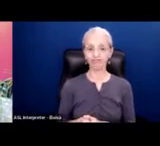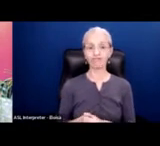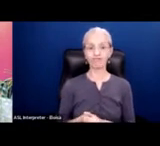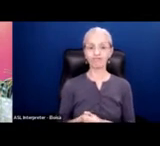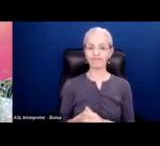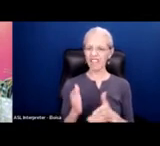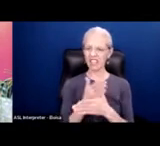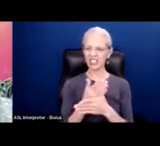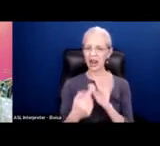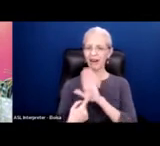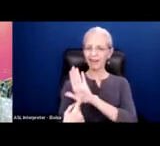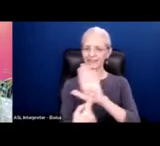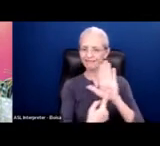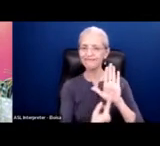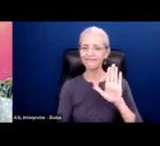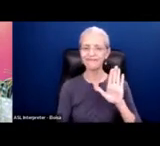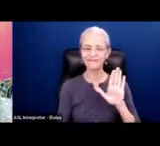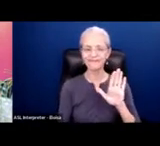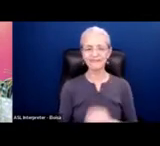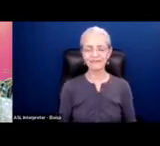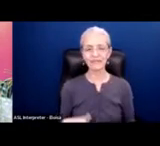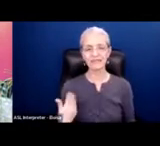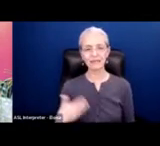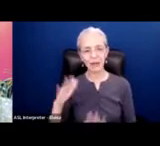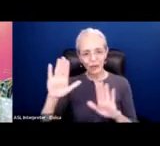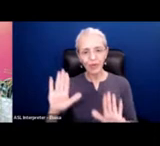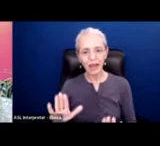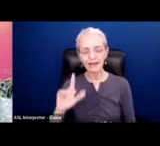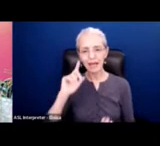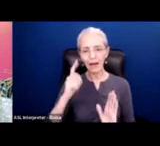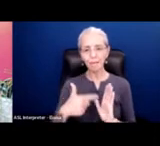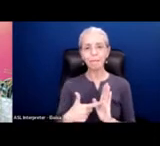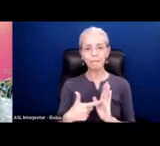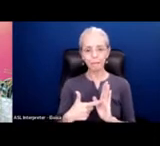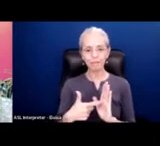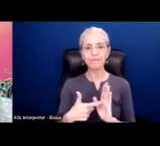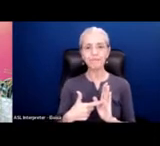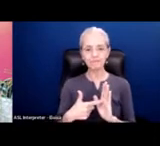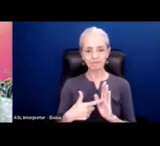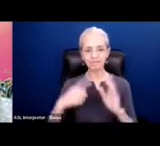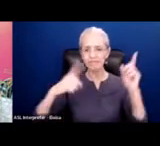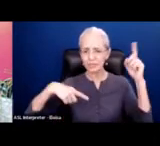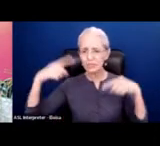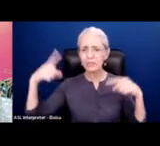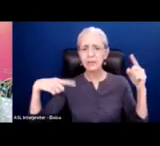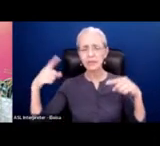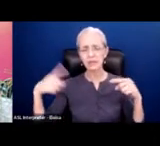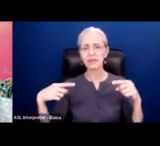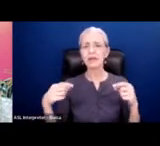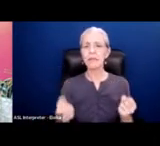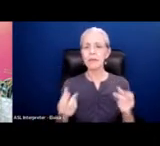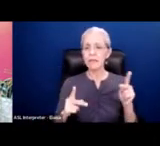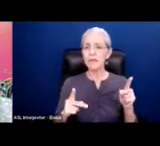we can share the results here. Great. I see a plurality of you self-identify as social